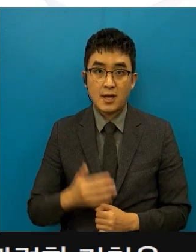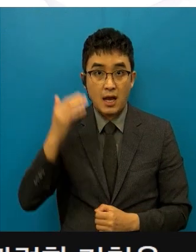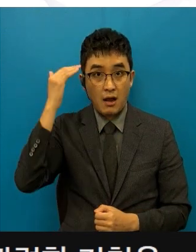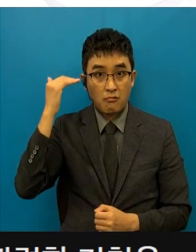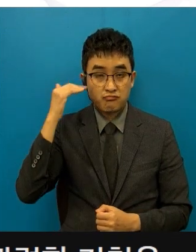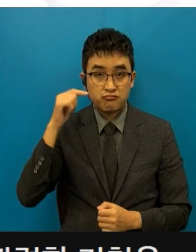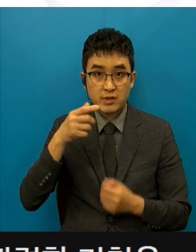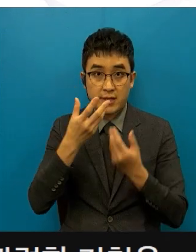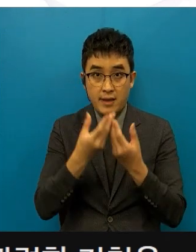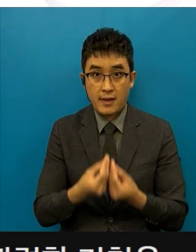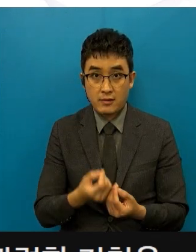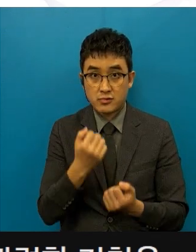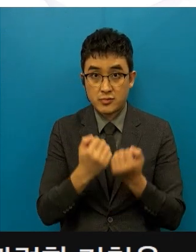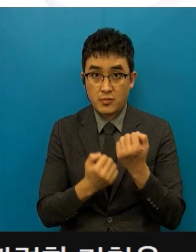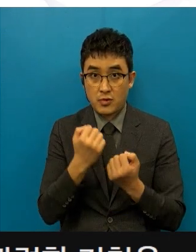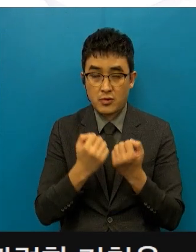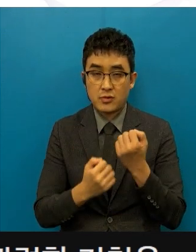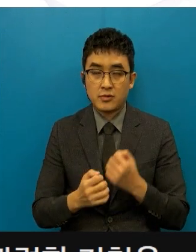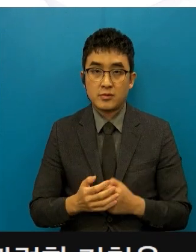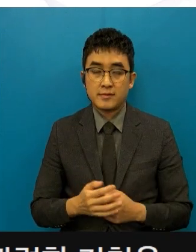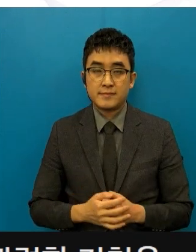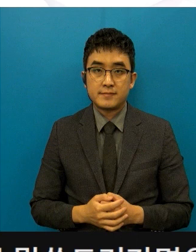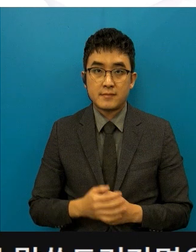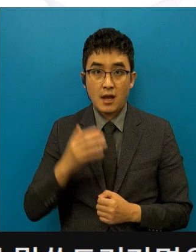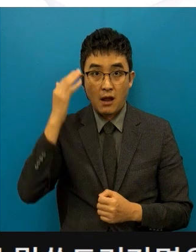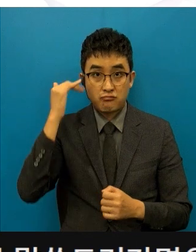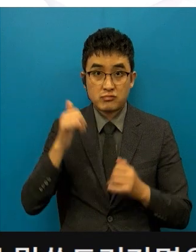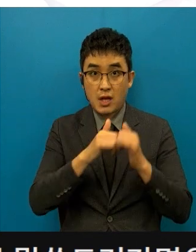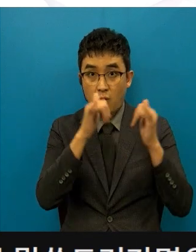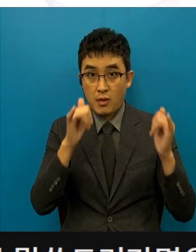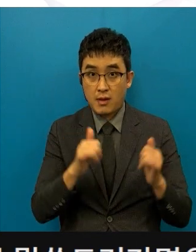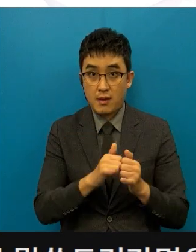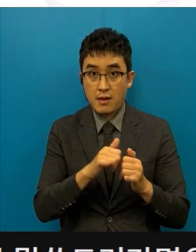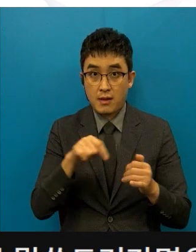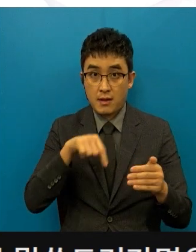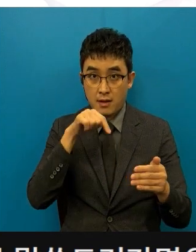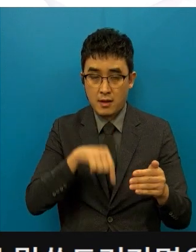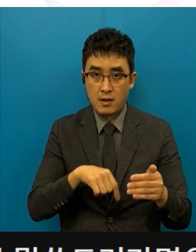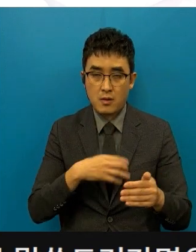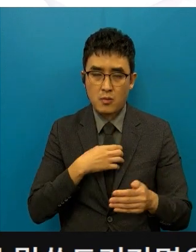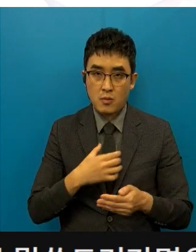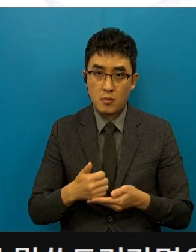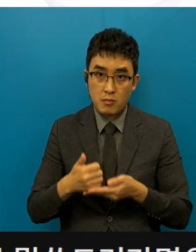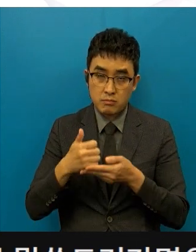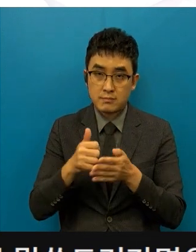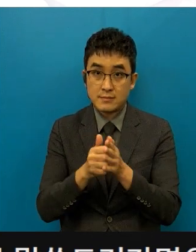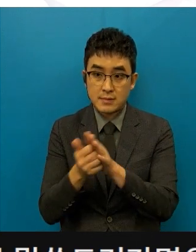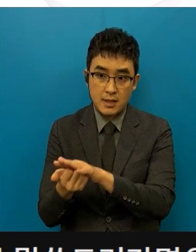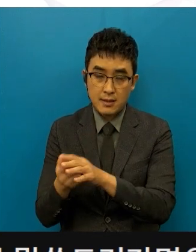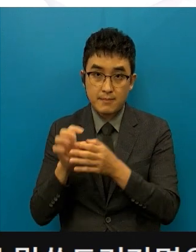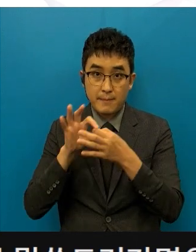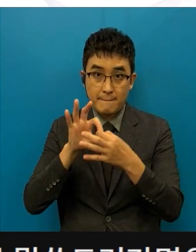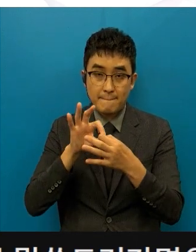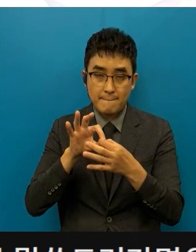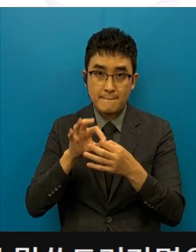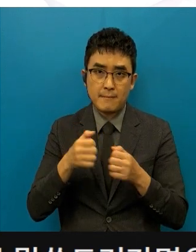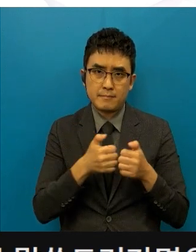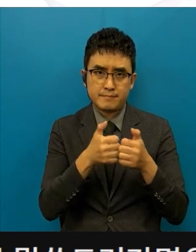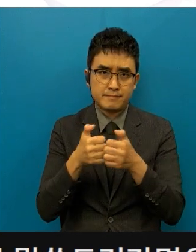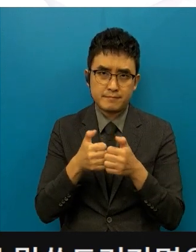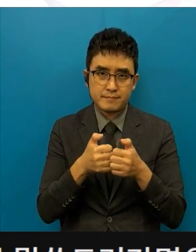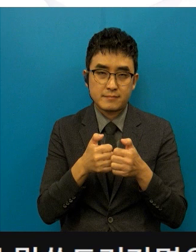issue for a long time during Joseon dynasties. However, in modern societies, it